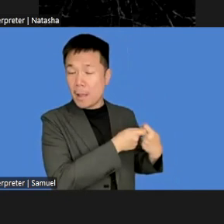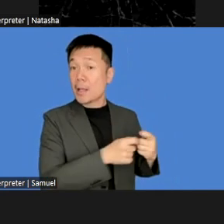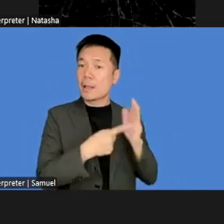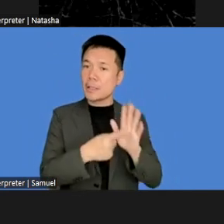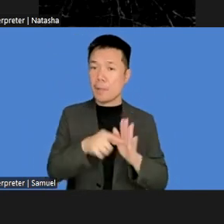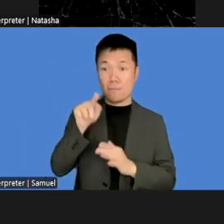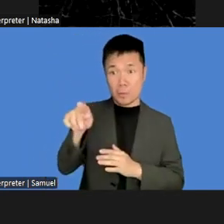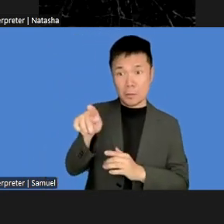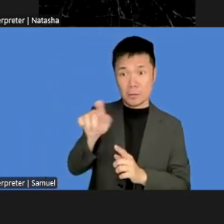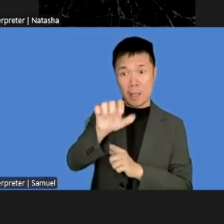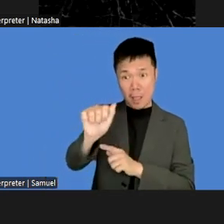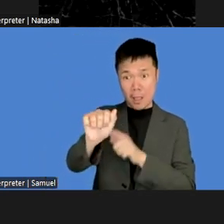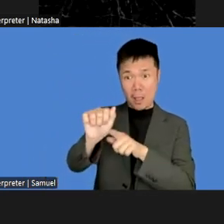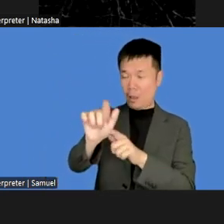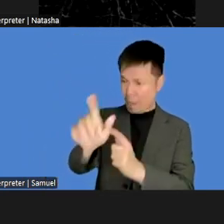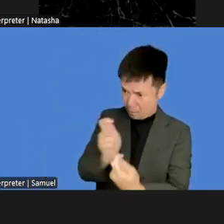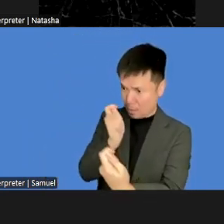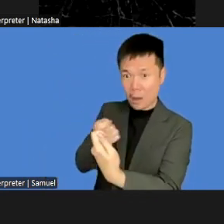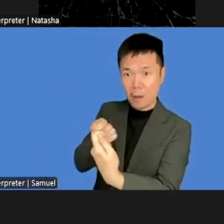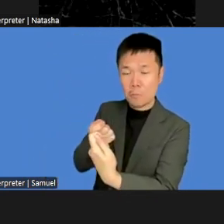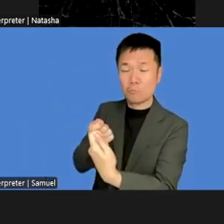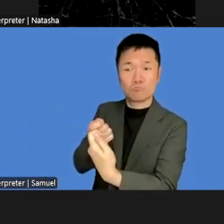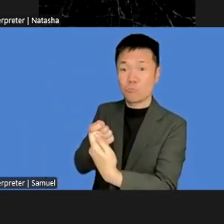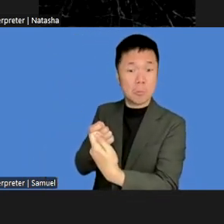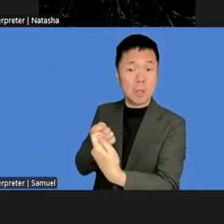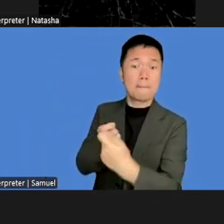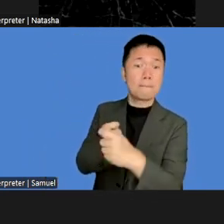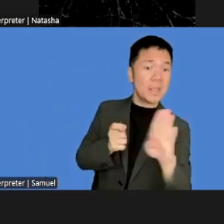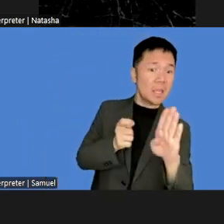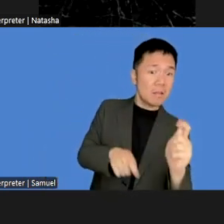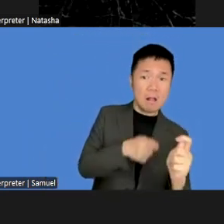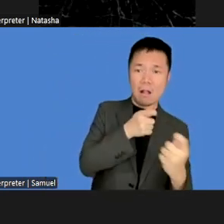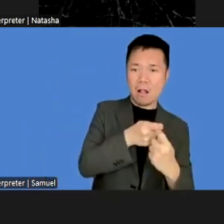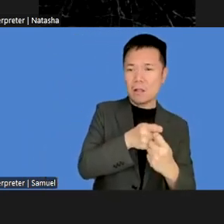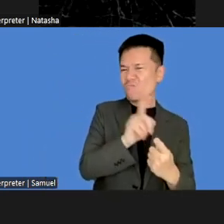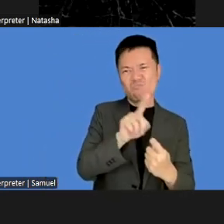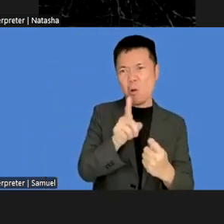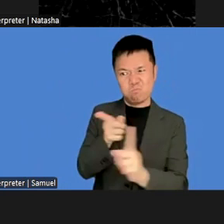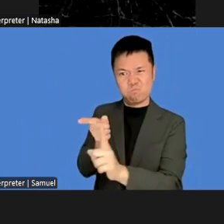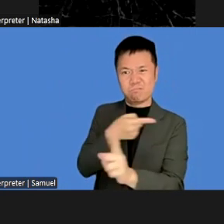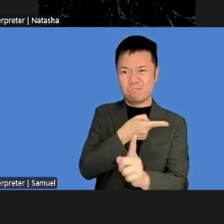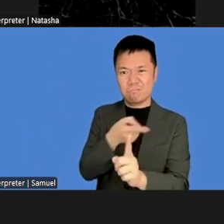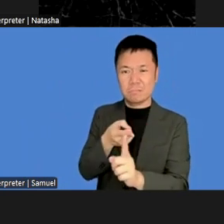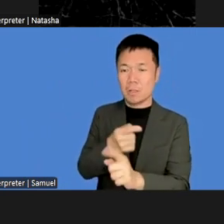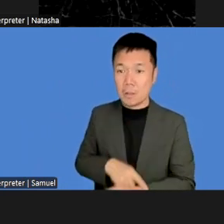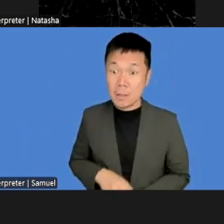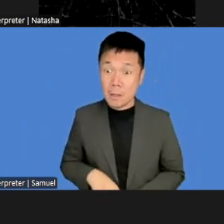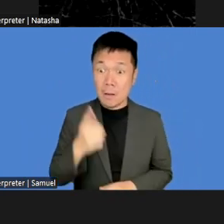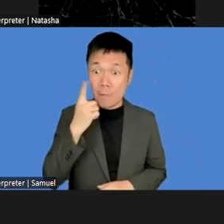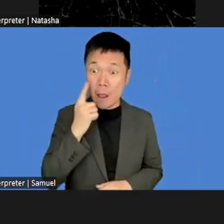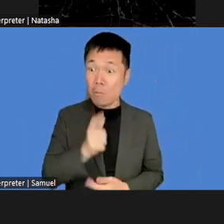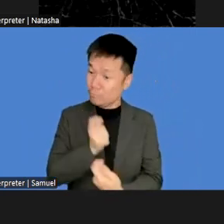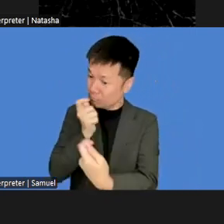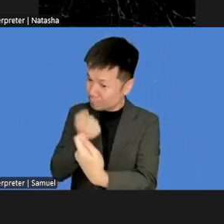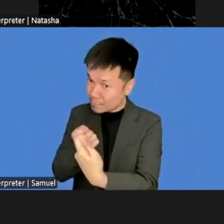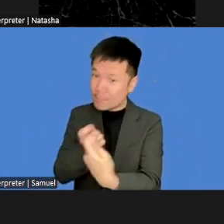Sabiha is not necessarily what Moya needs and what is good for Moya, because context will tell you what is needed by whom and